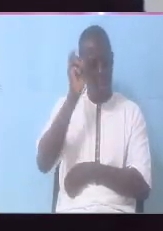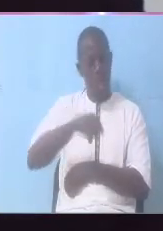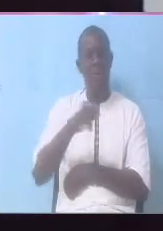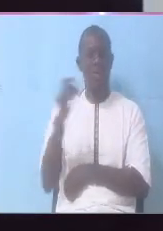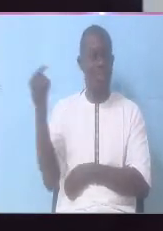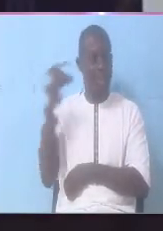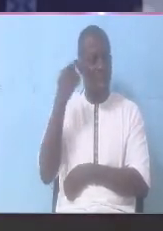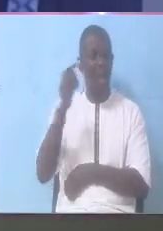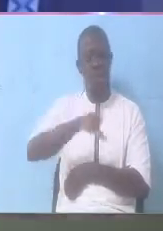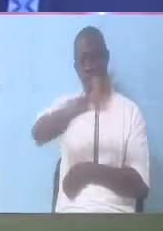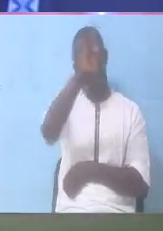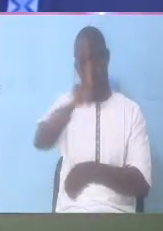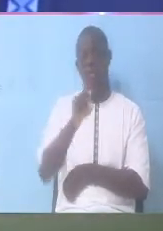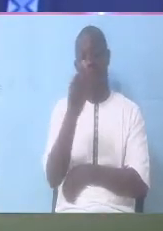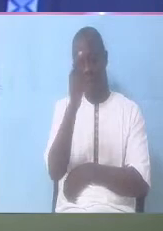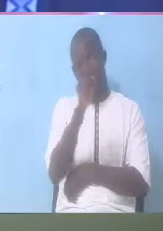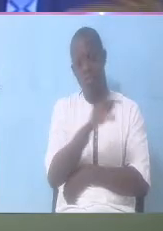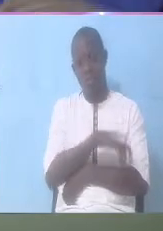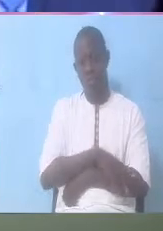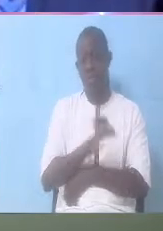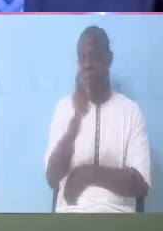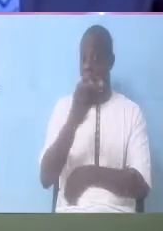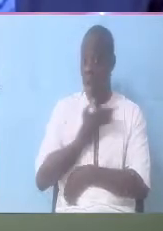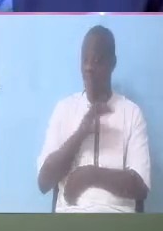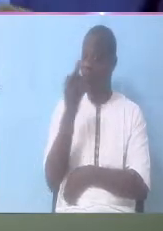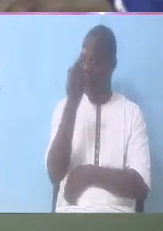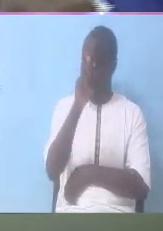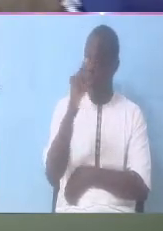have to hear the question first. Yes.